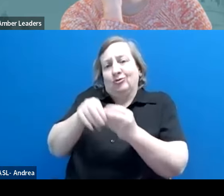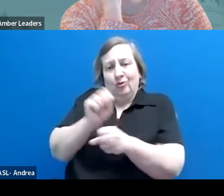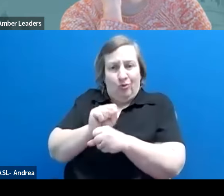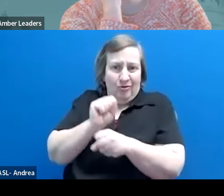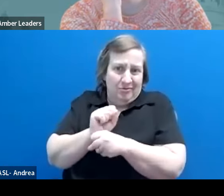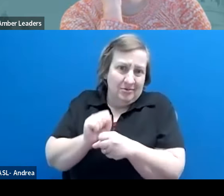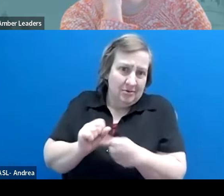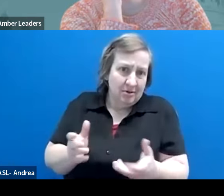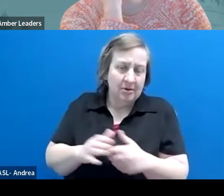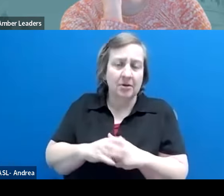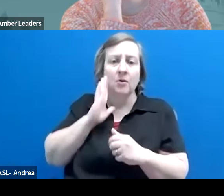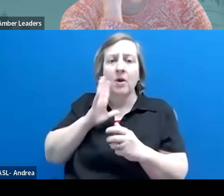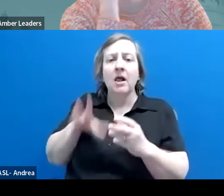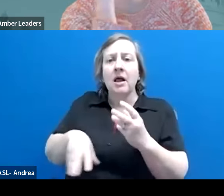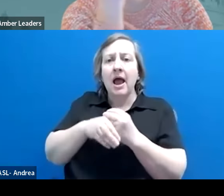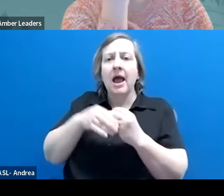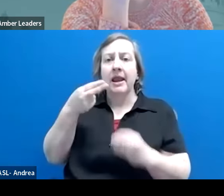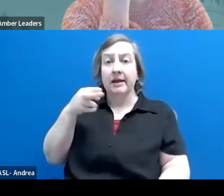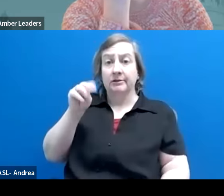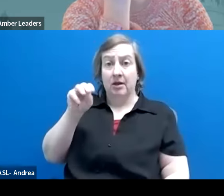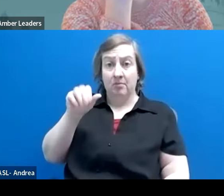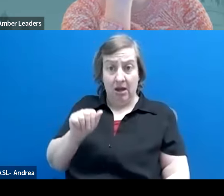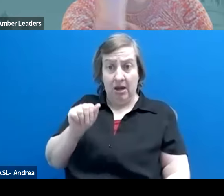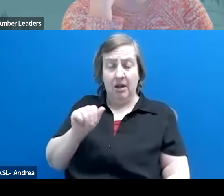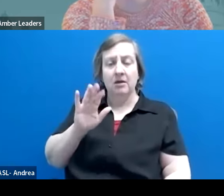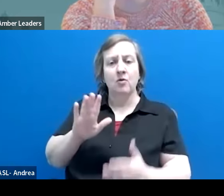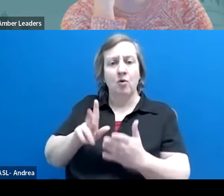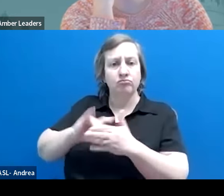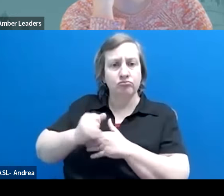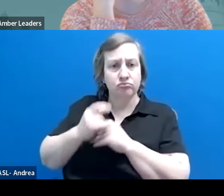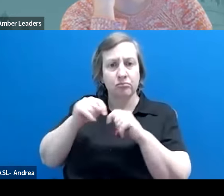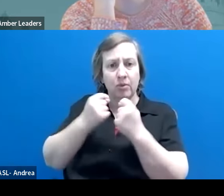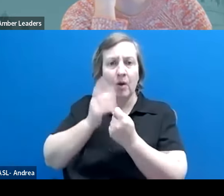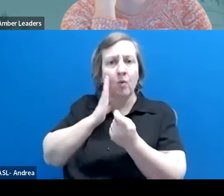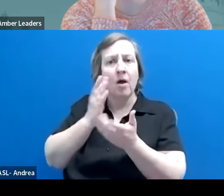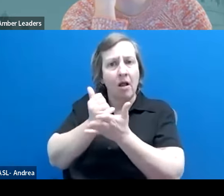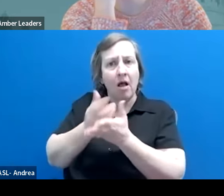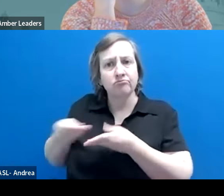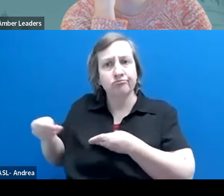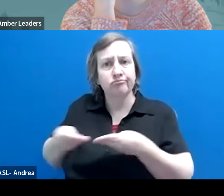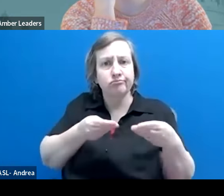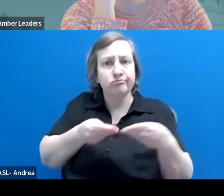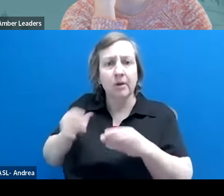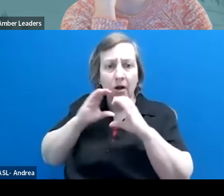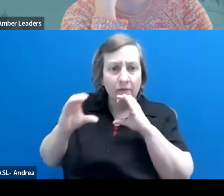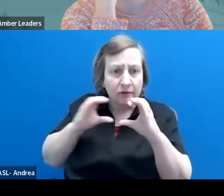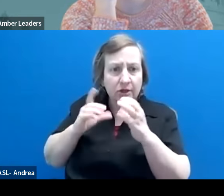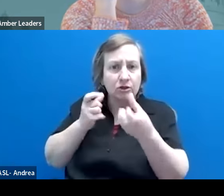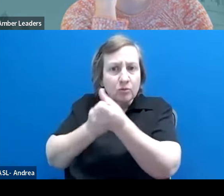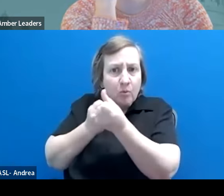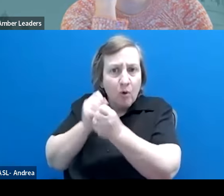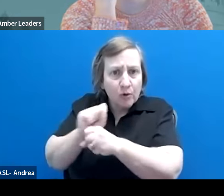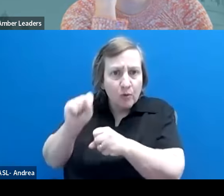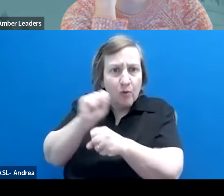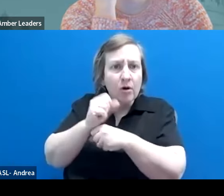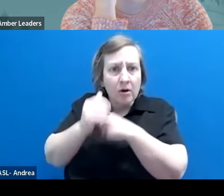bring HMA. Your project team will be facilitating these conversations and supporting the work to bring forward